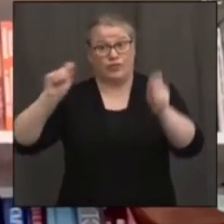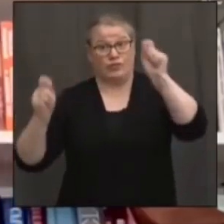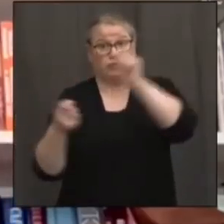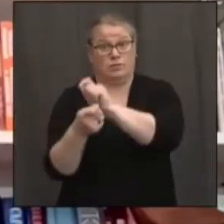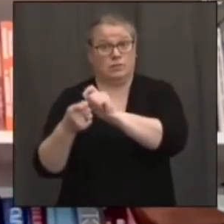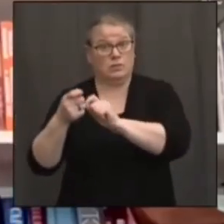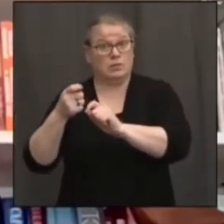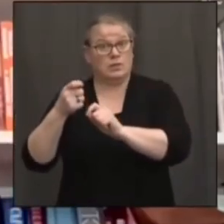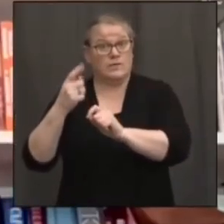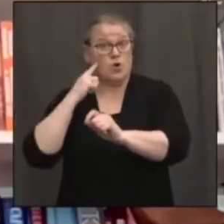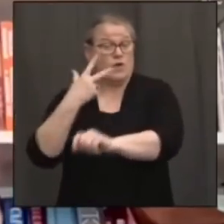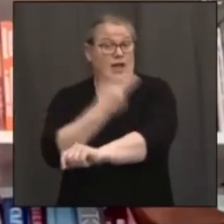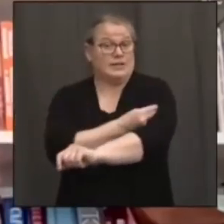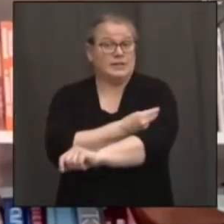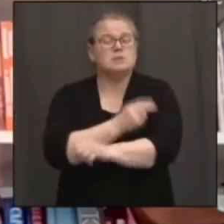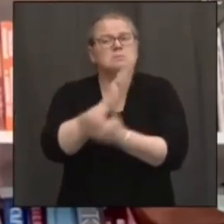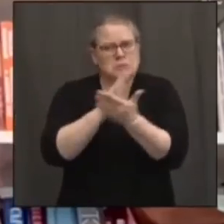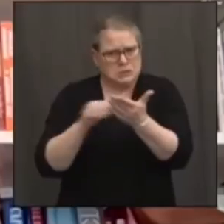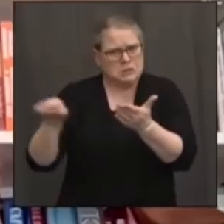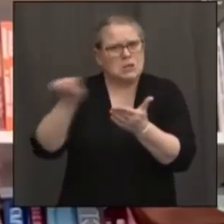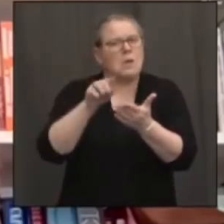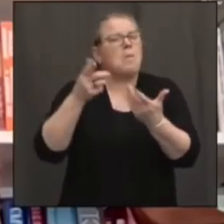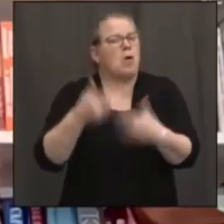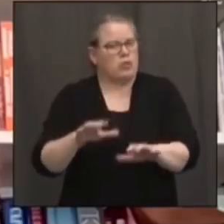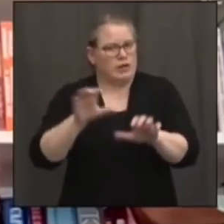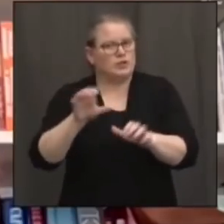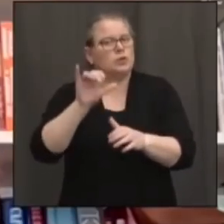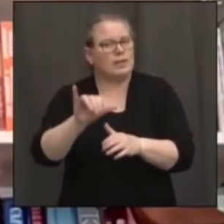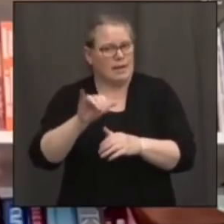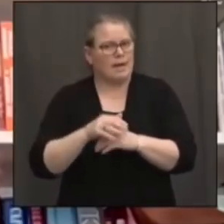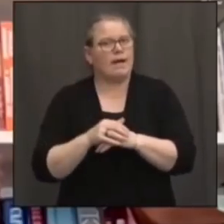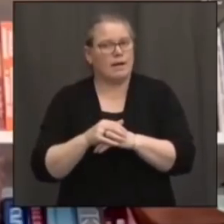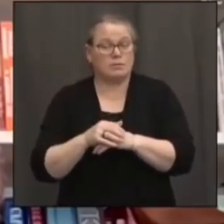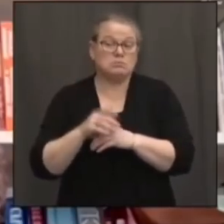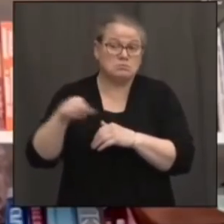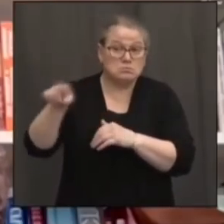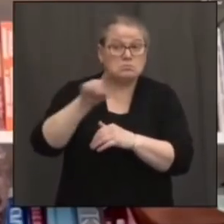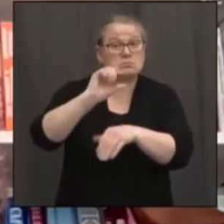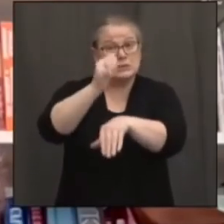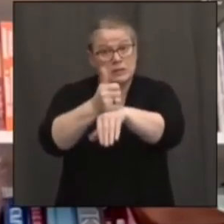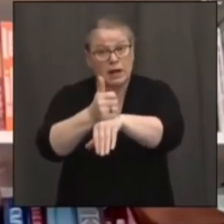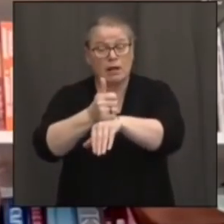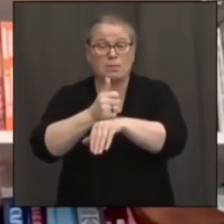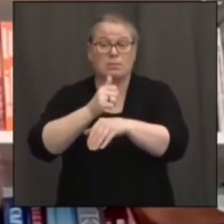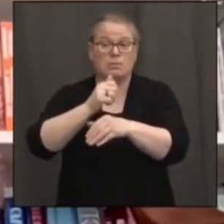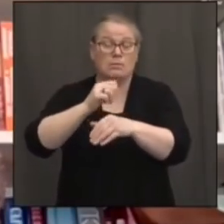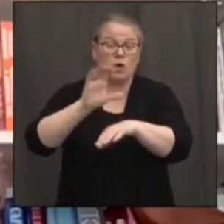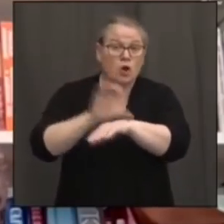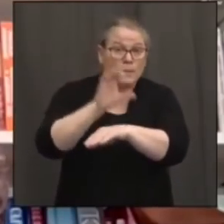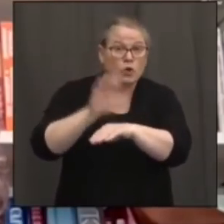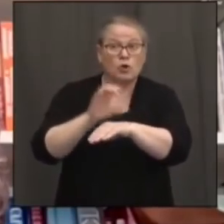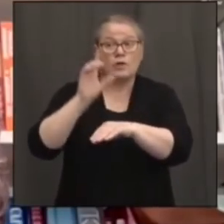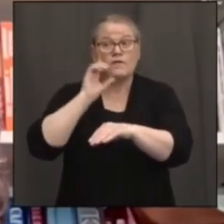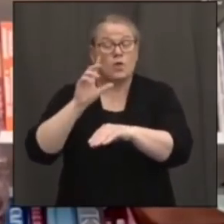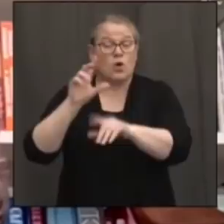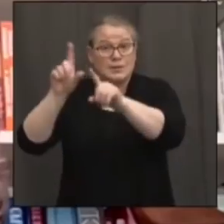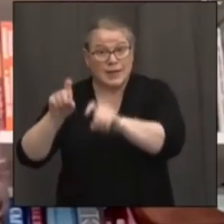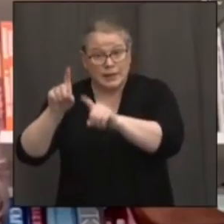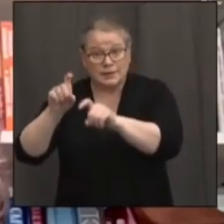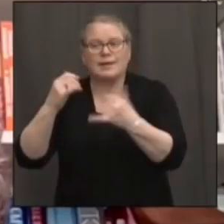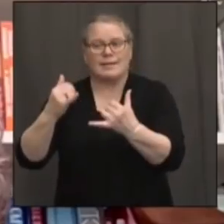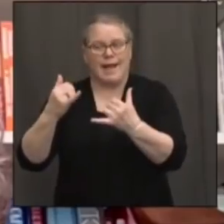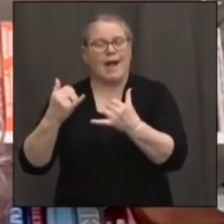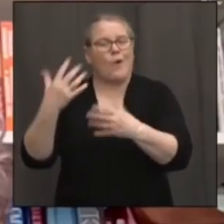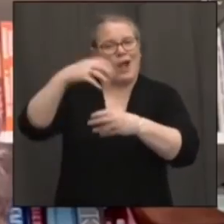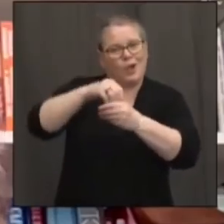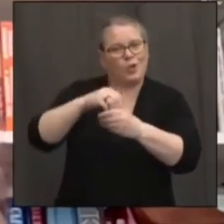been using kind of some of the platforms that they had set up for testing to also integrate vaccines. So they've